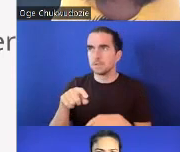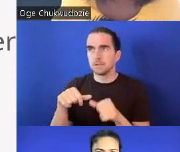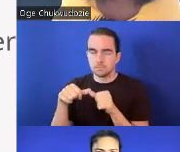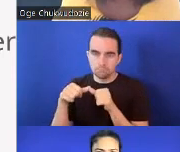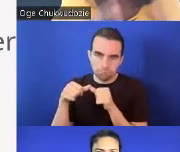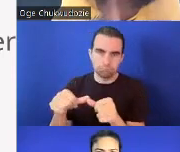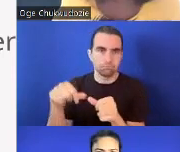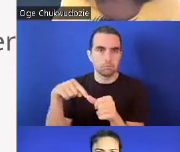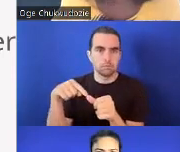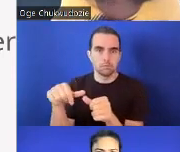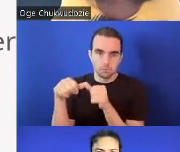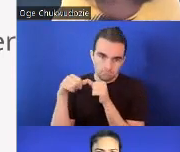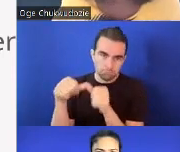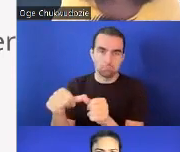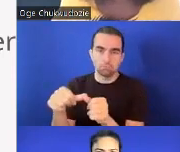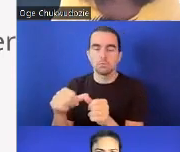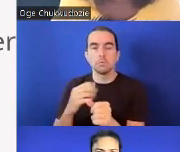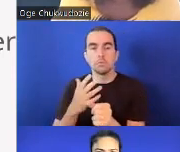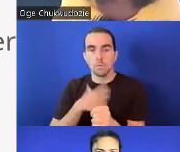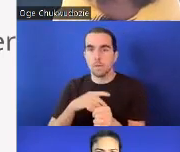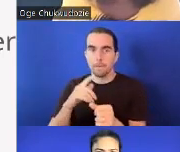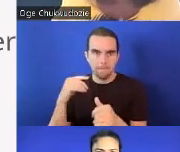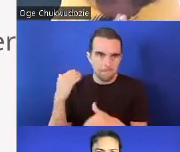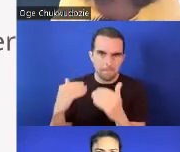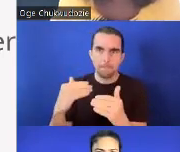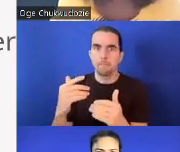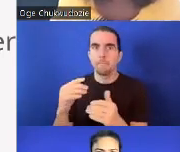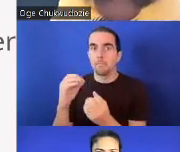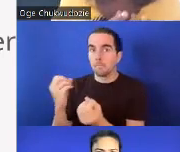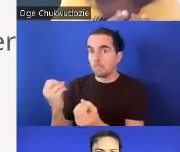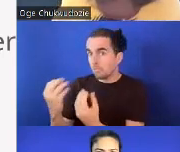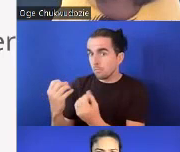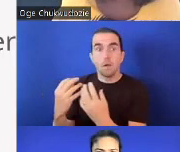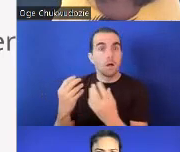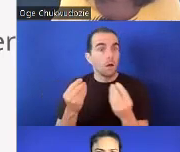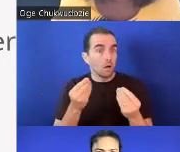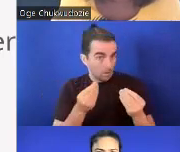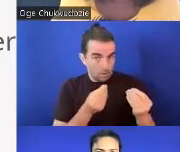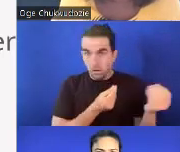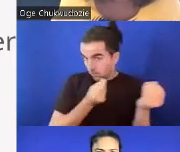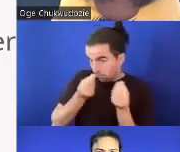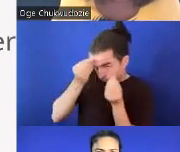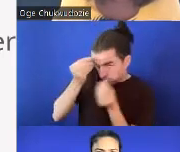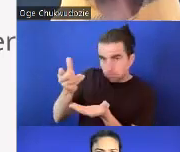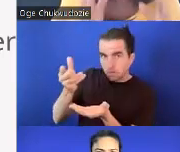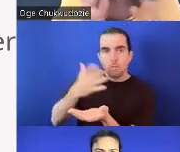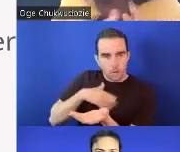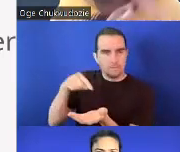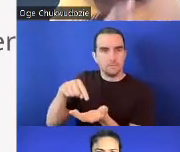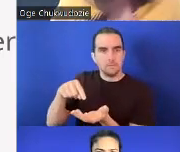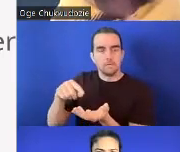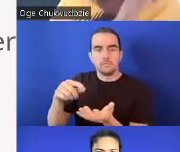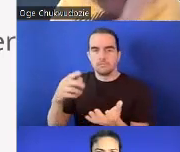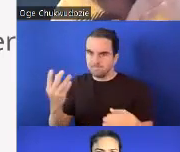complaint comes in, have to swing into action, you know, to ensure that the response is provided. That's why